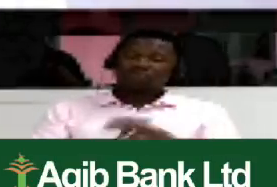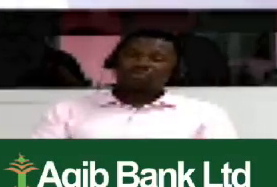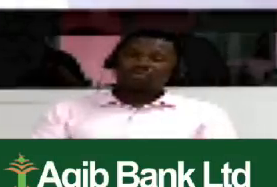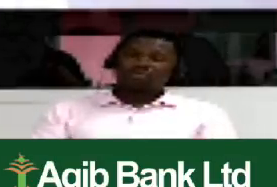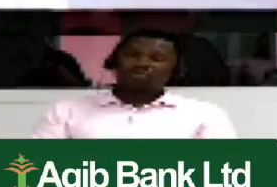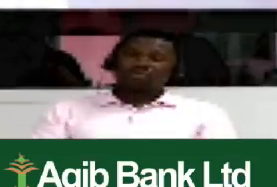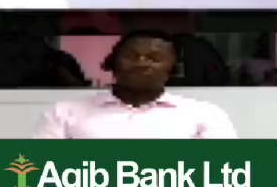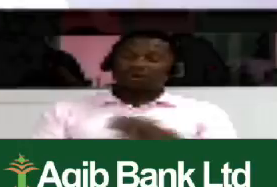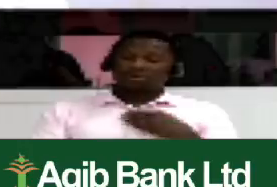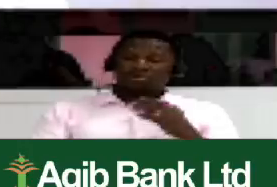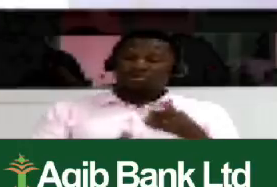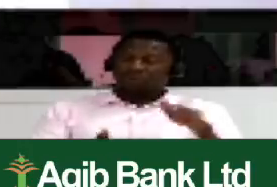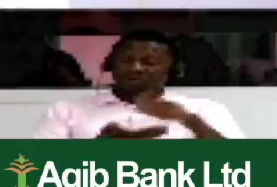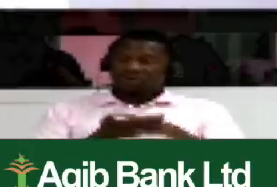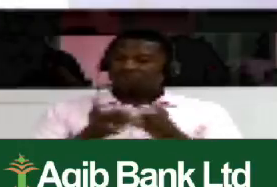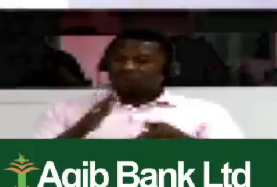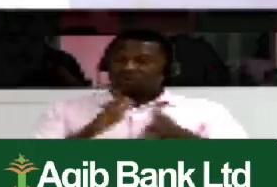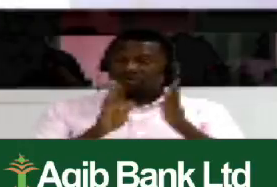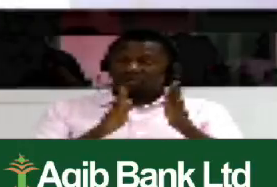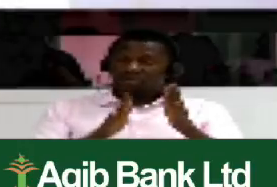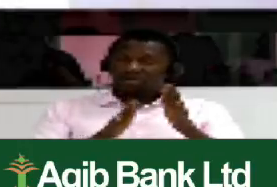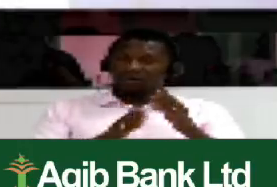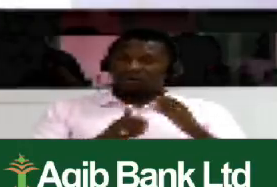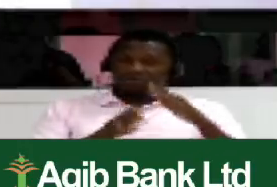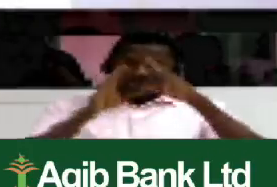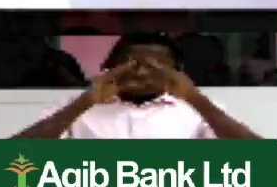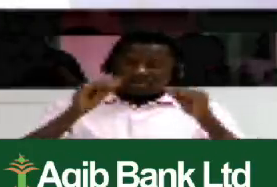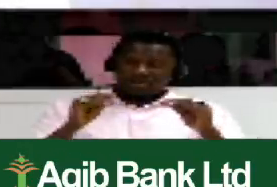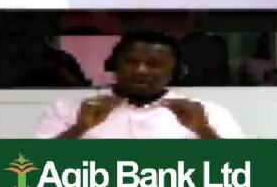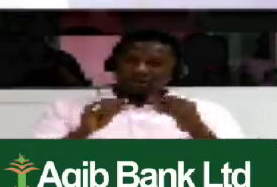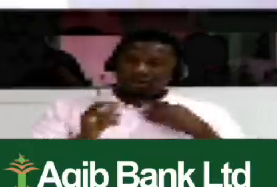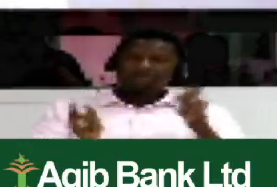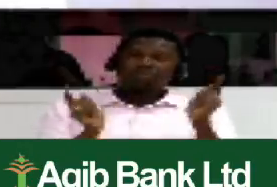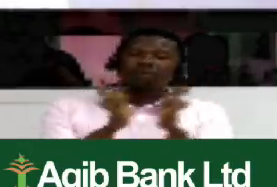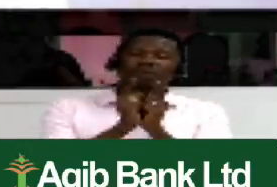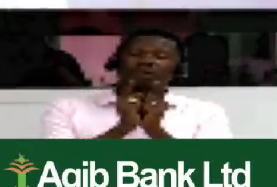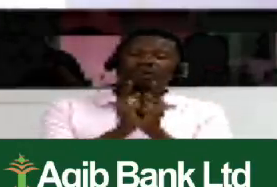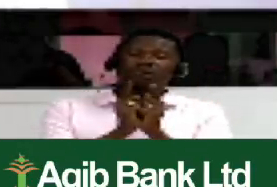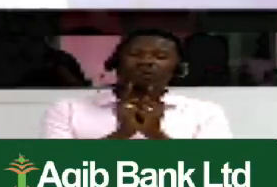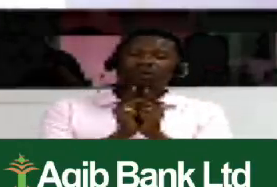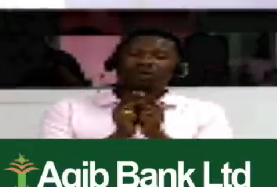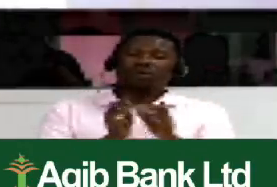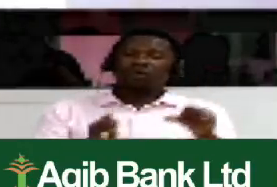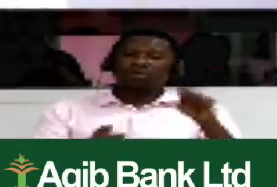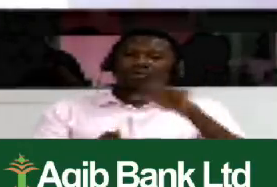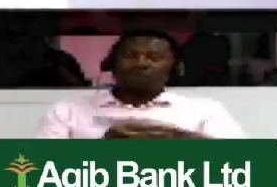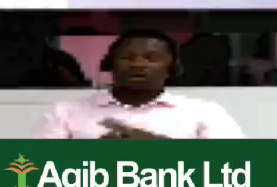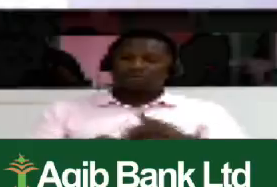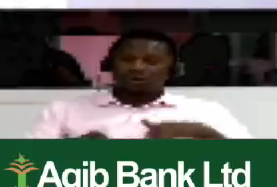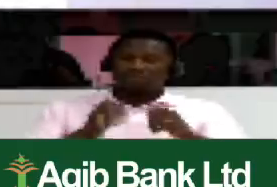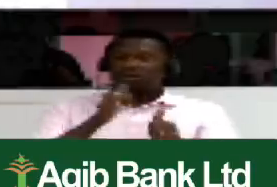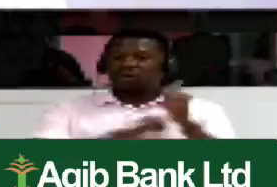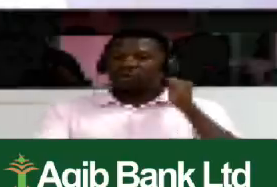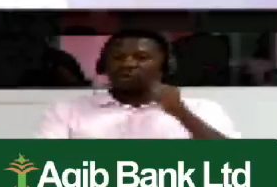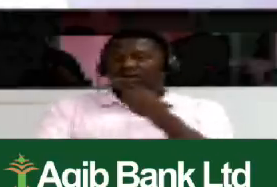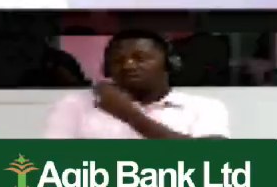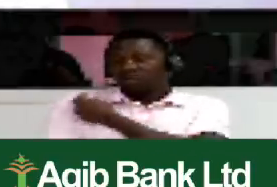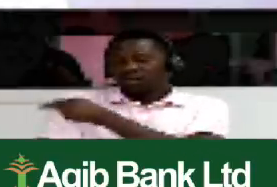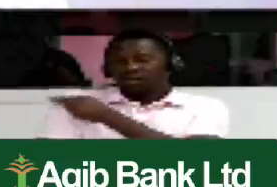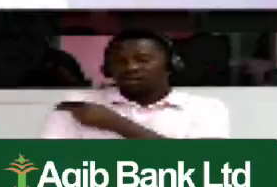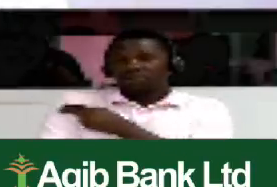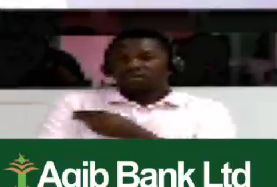to Aliobare, he met with them on their way back to the health center in a